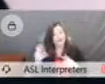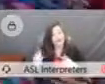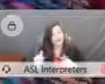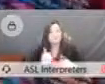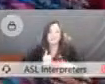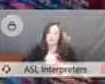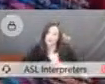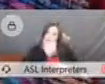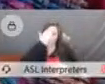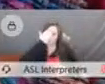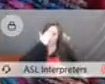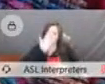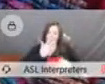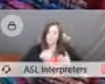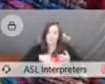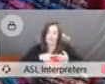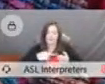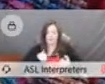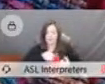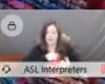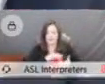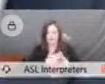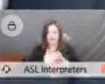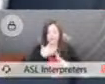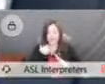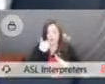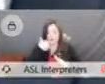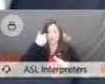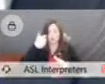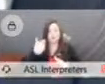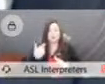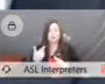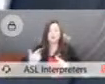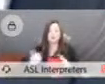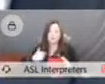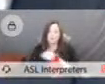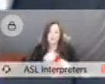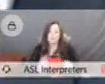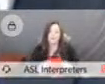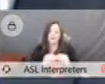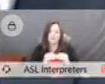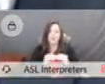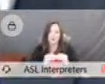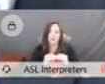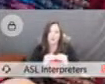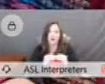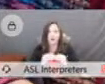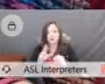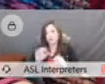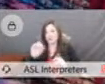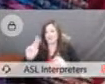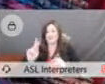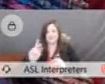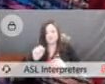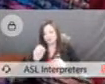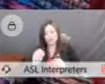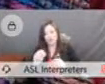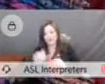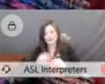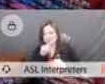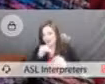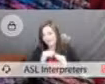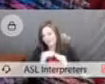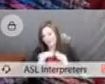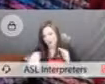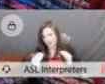the higher risk we are, even without underlying illness. So it's not a fair comparison. But for people